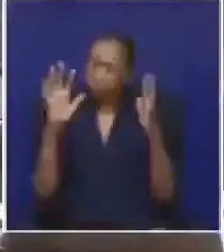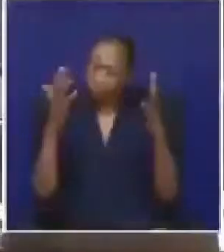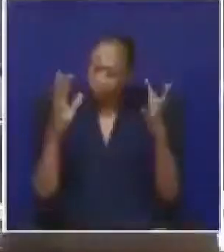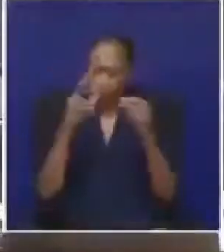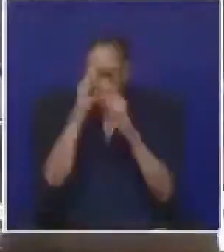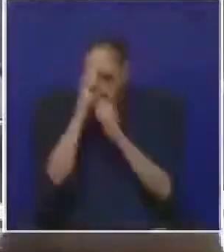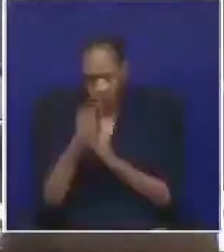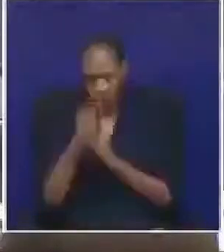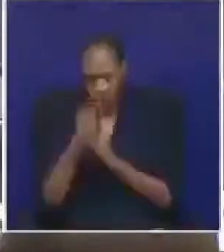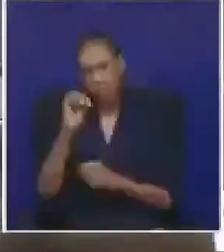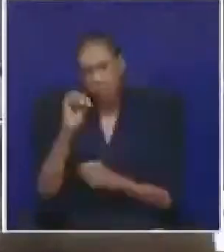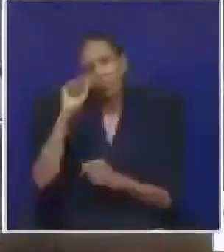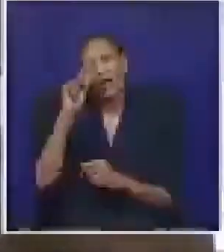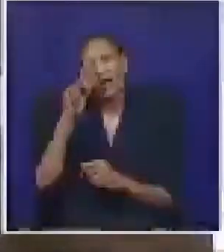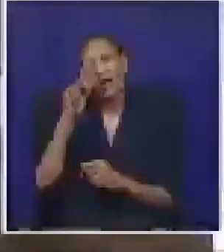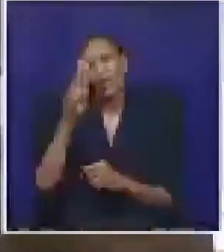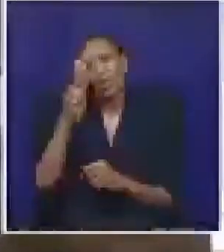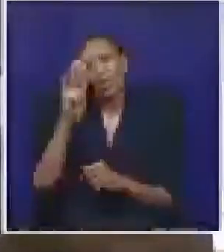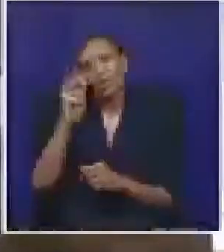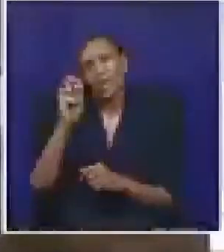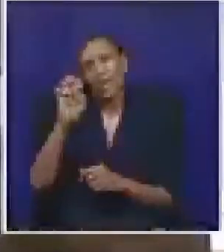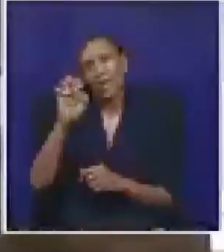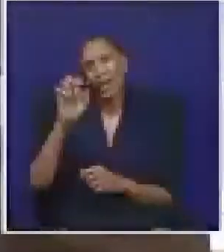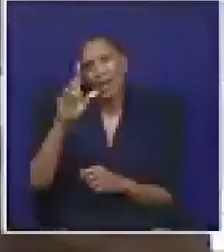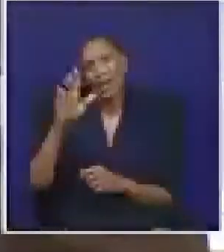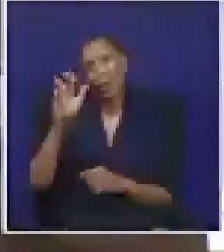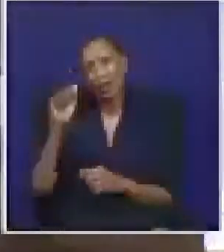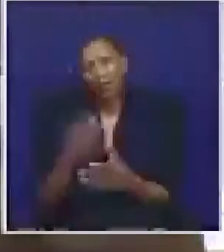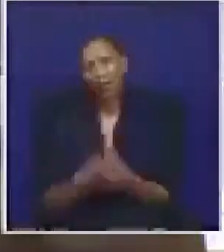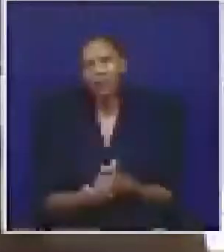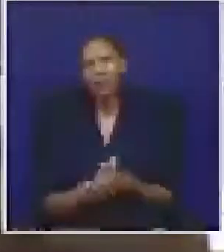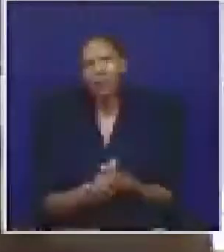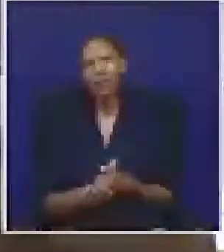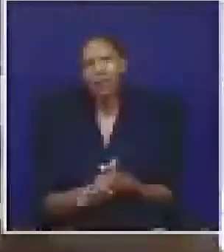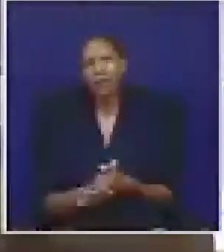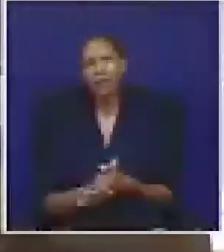Congratulations, Honorable Makubela.